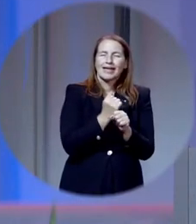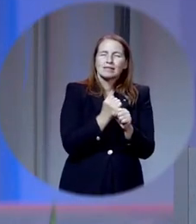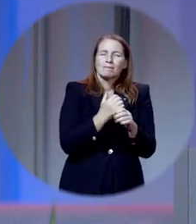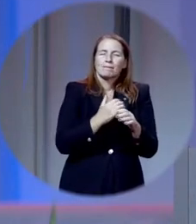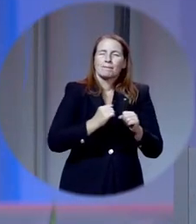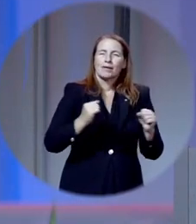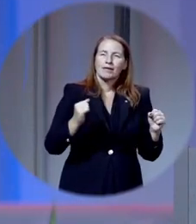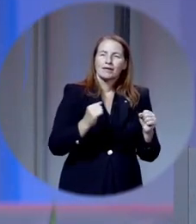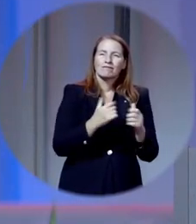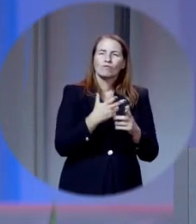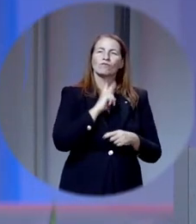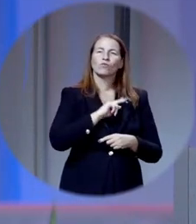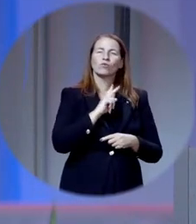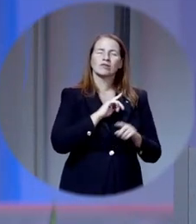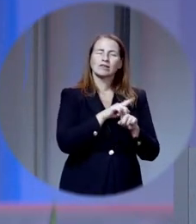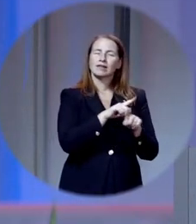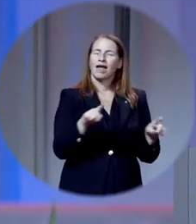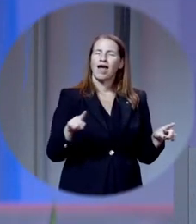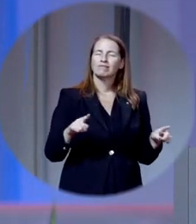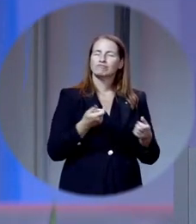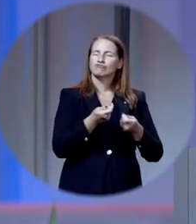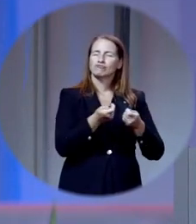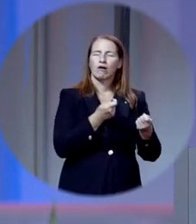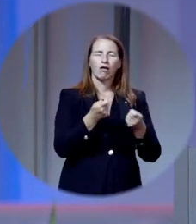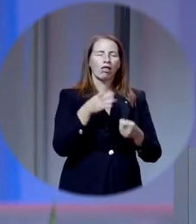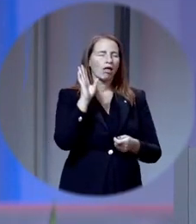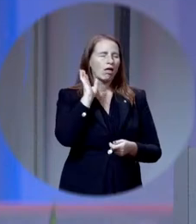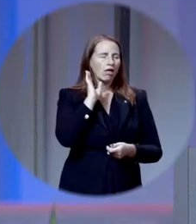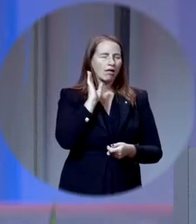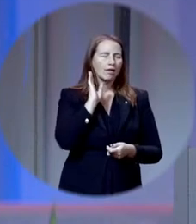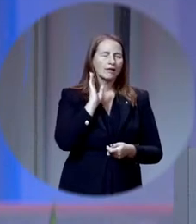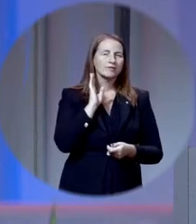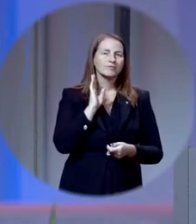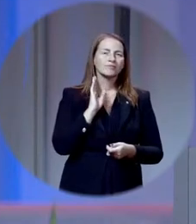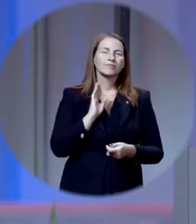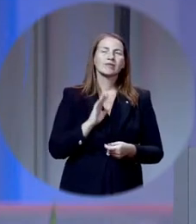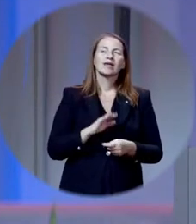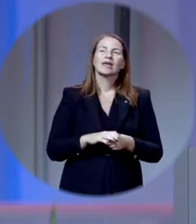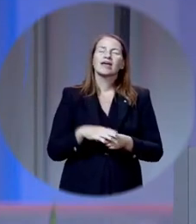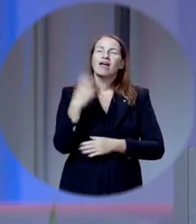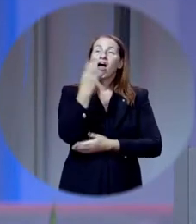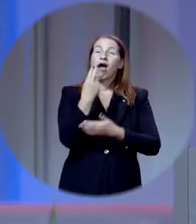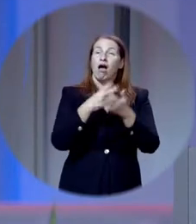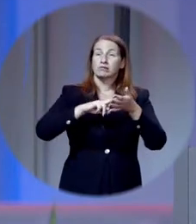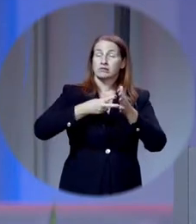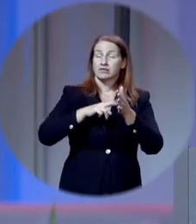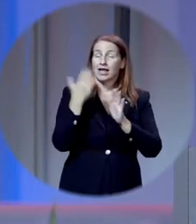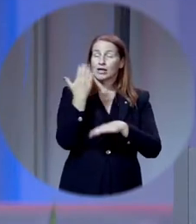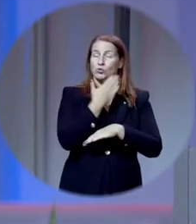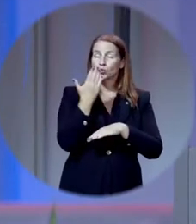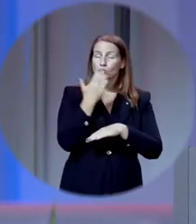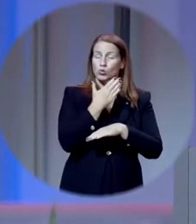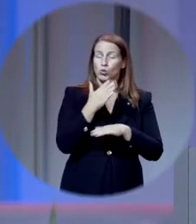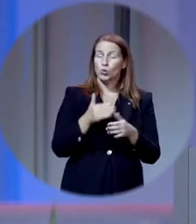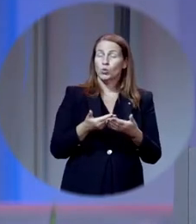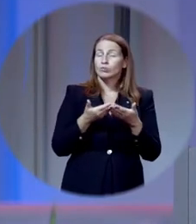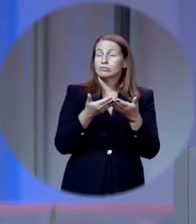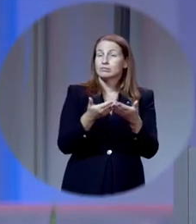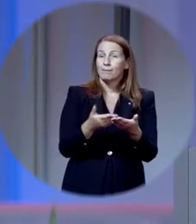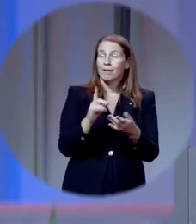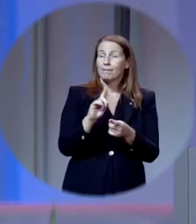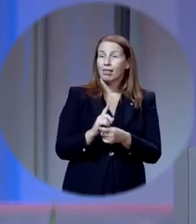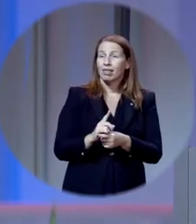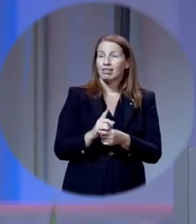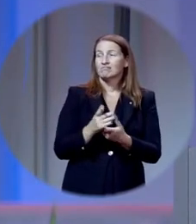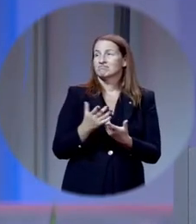often unheard. As individuals have studied in art and design schools, we also provide people with plates to eat from, cutlery to eat